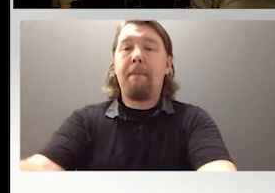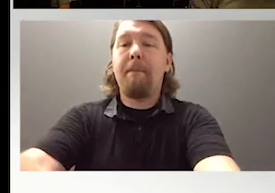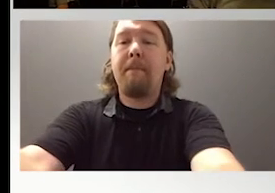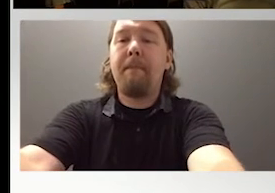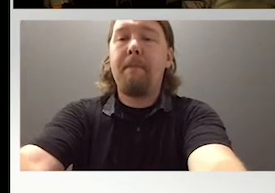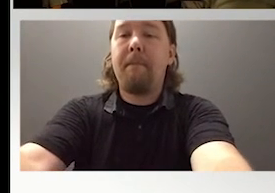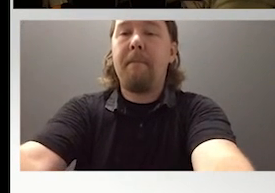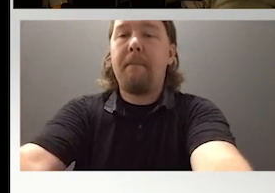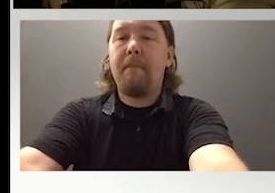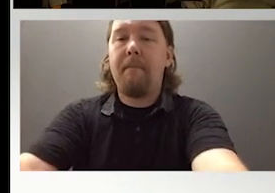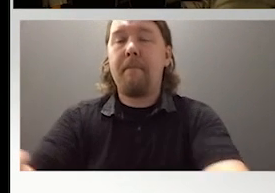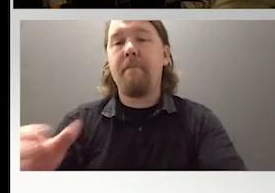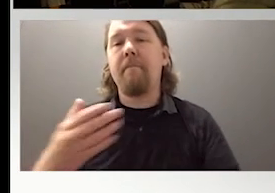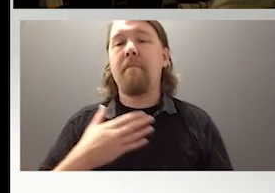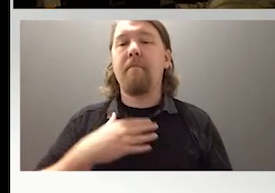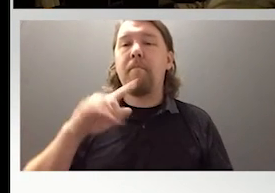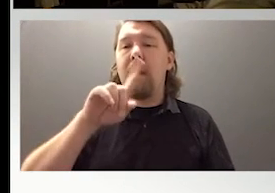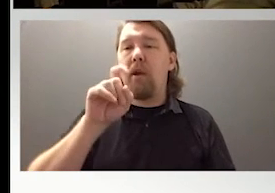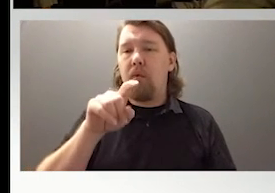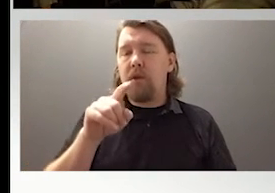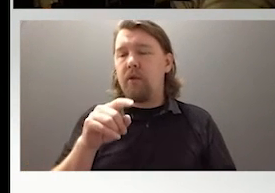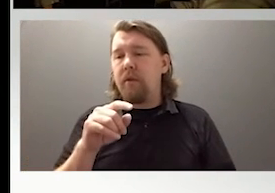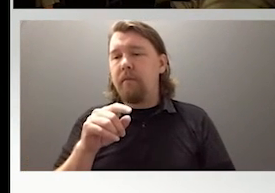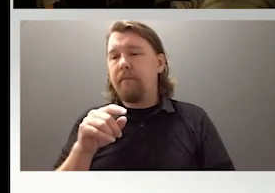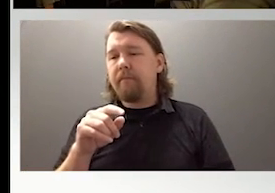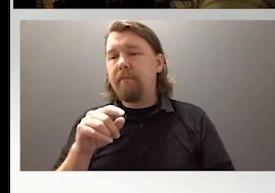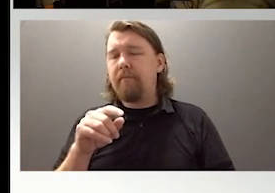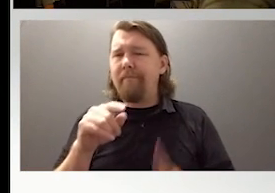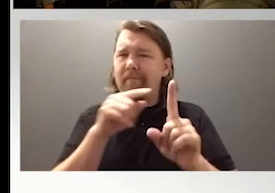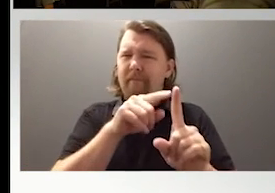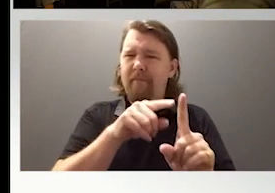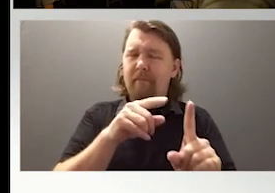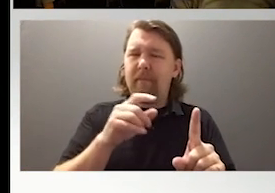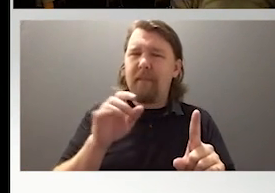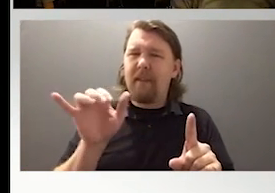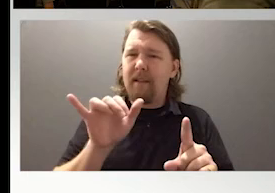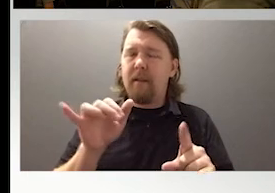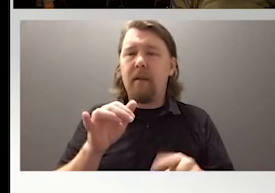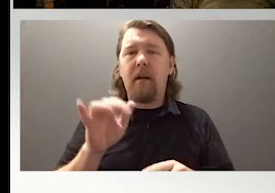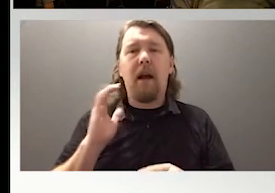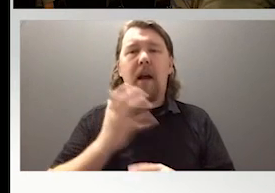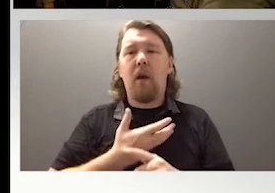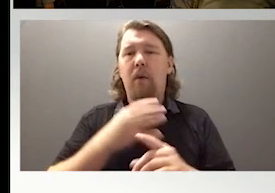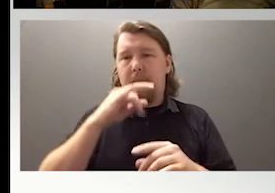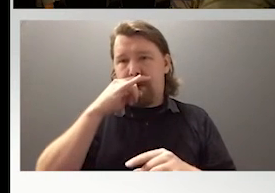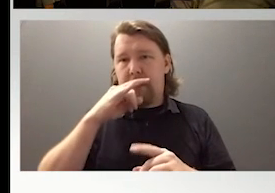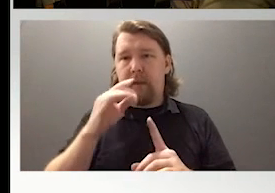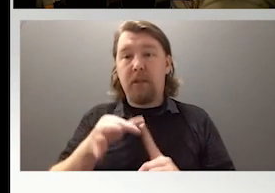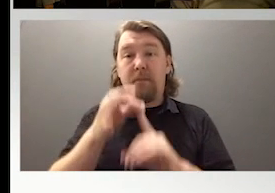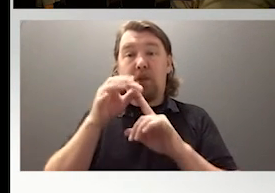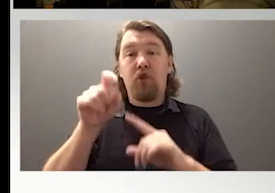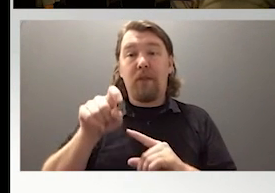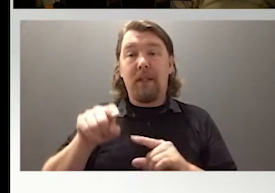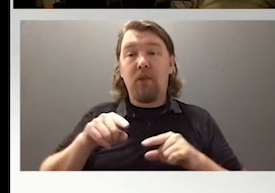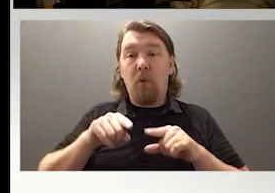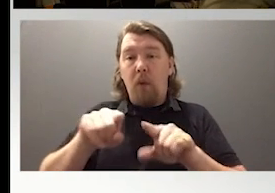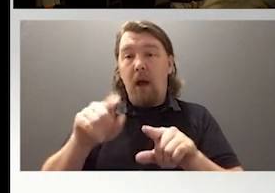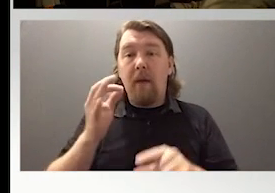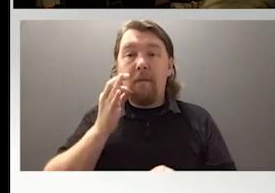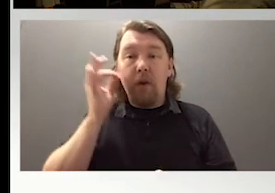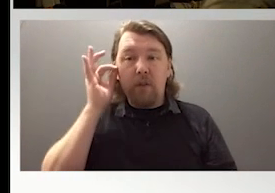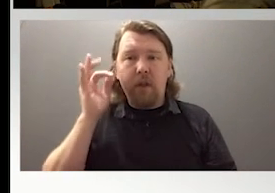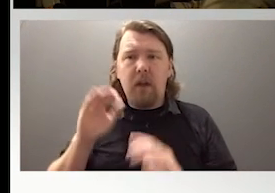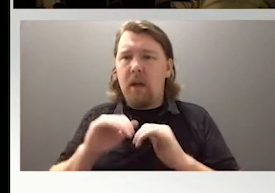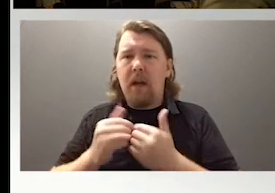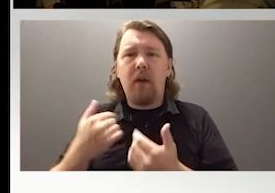My question is kind of coming back to hers. If our children were special needs while in foster care,